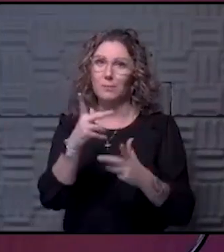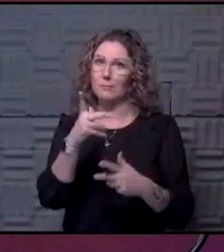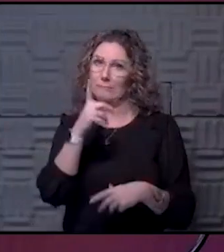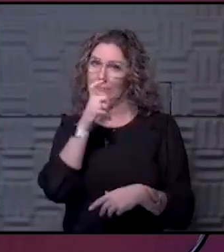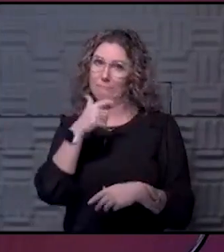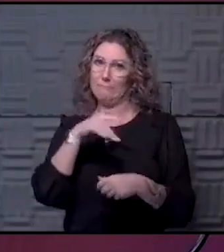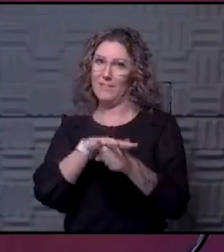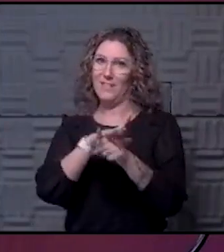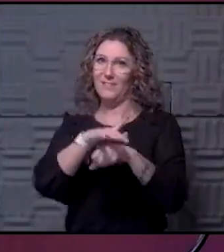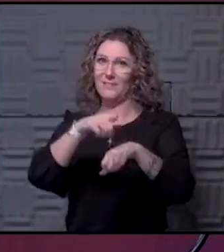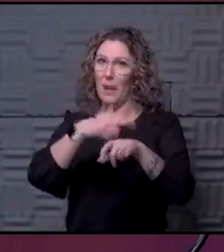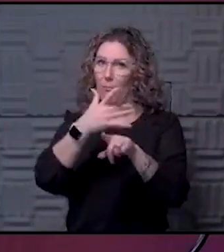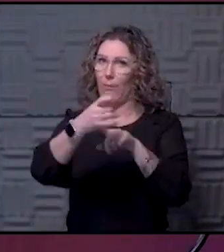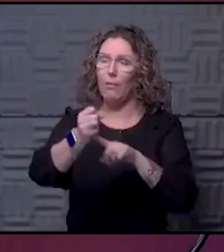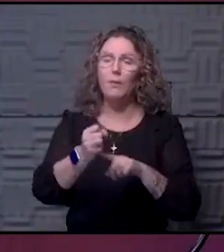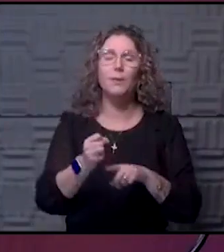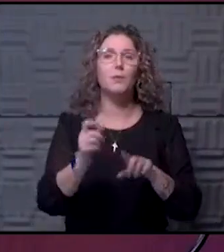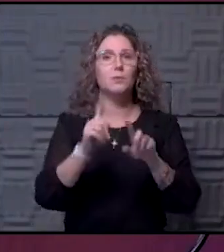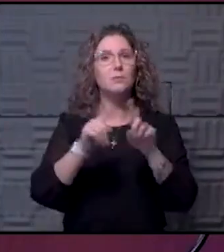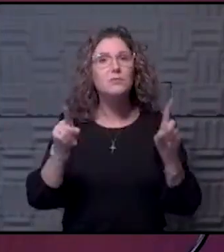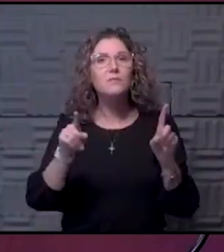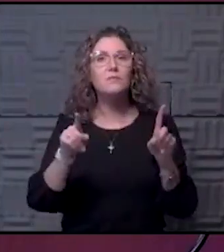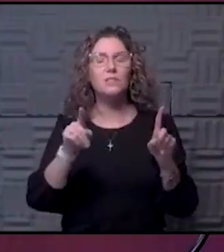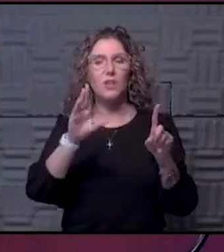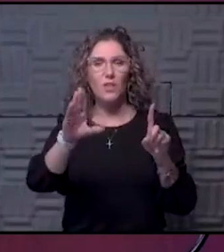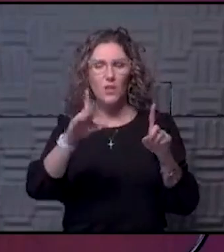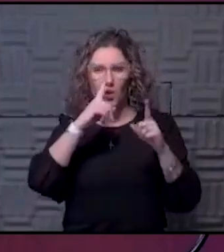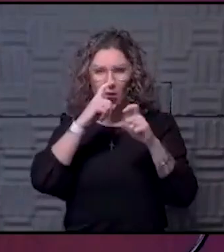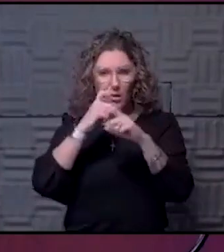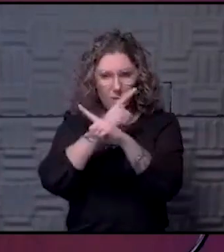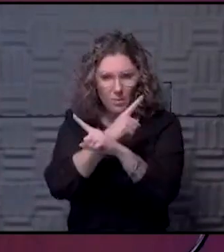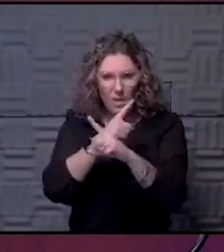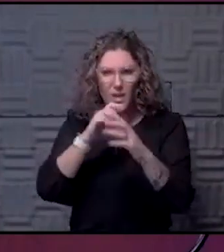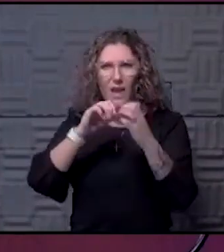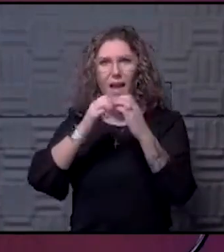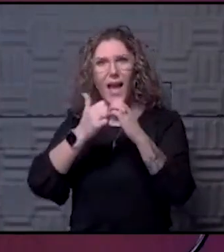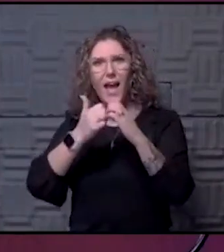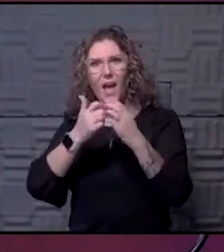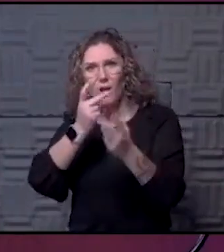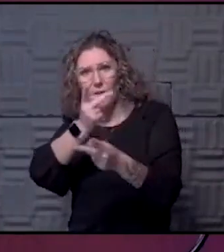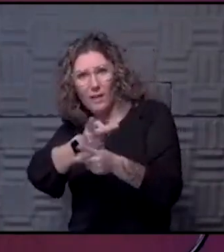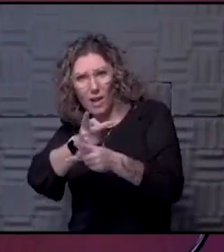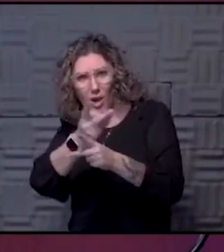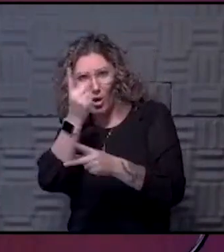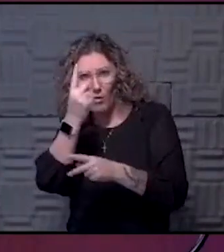very different from their acuity to their complexity to the way that we care for them.